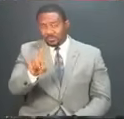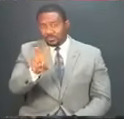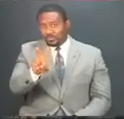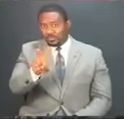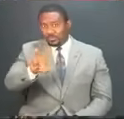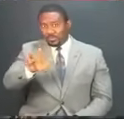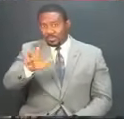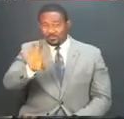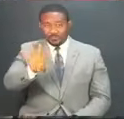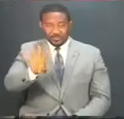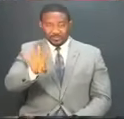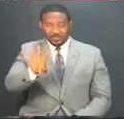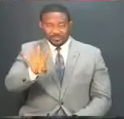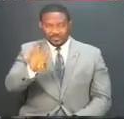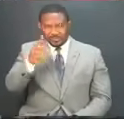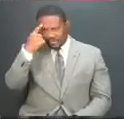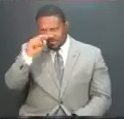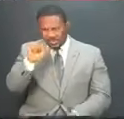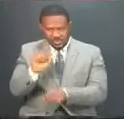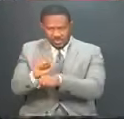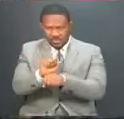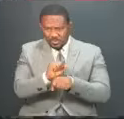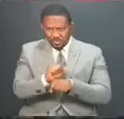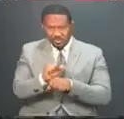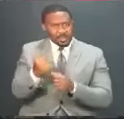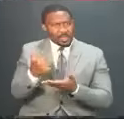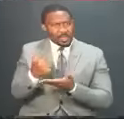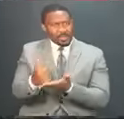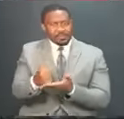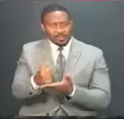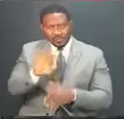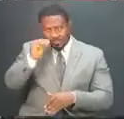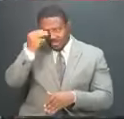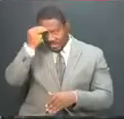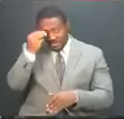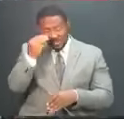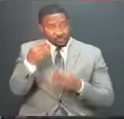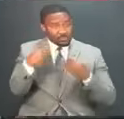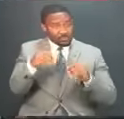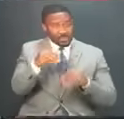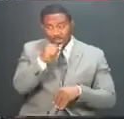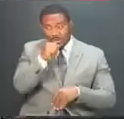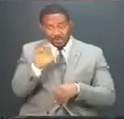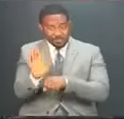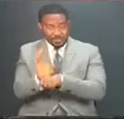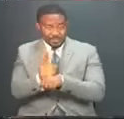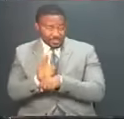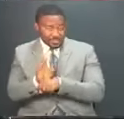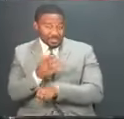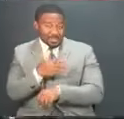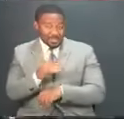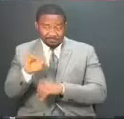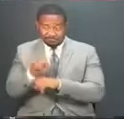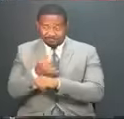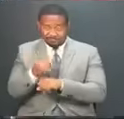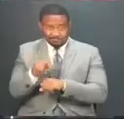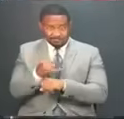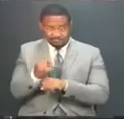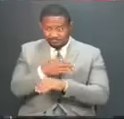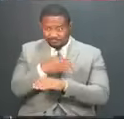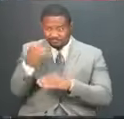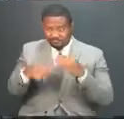844,541,234 for the services of the Ministry of Trade, Agribusiness and Industry for the year ending 31st